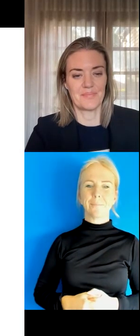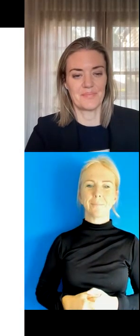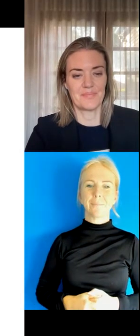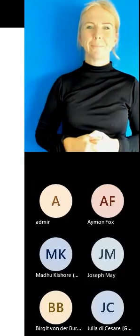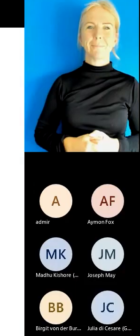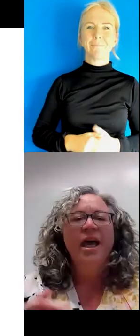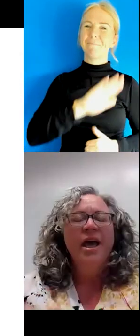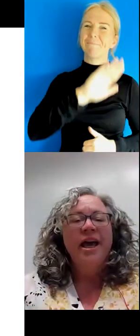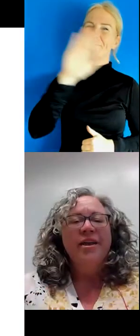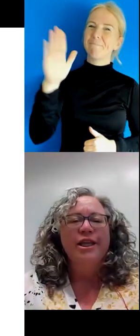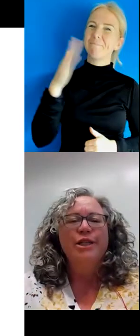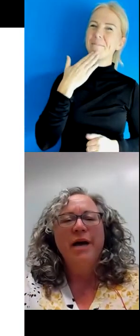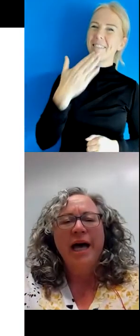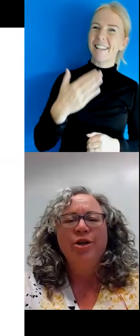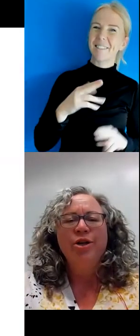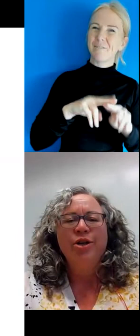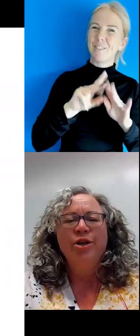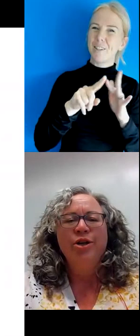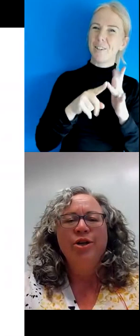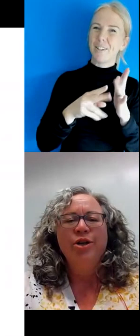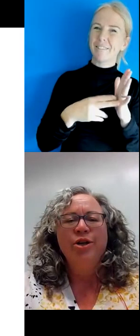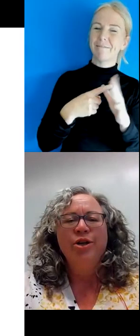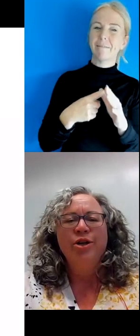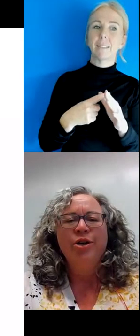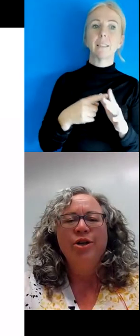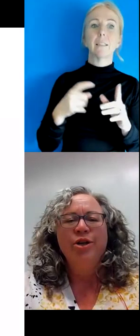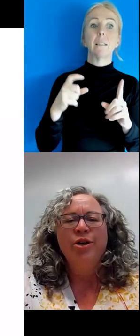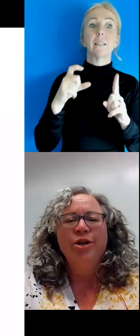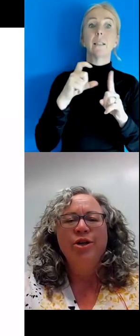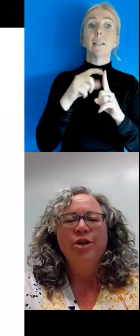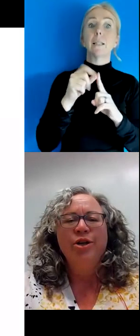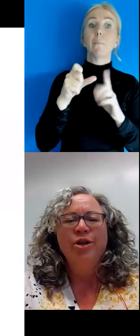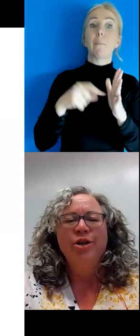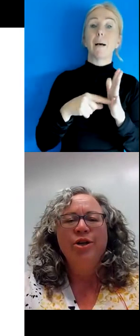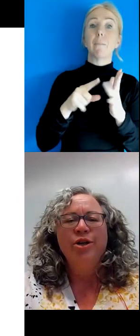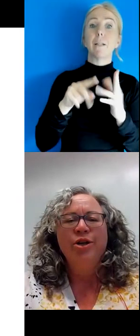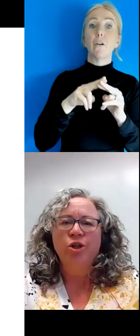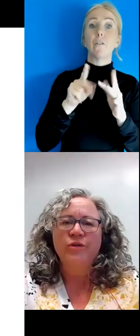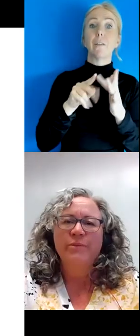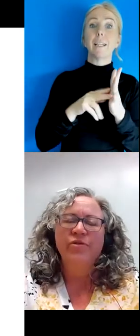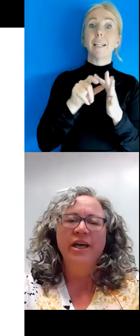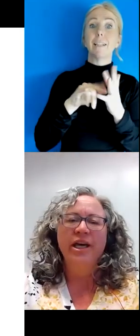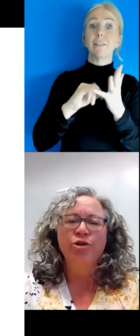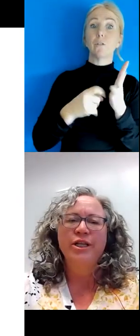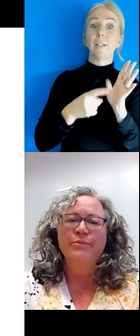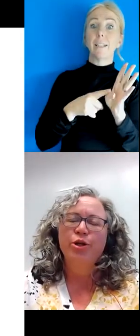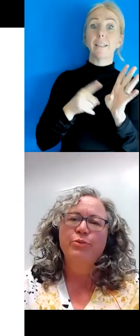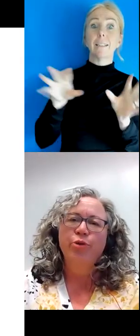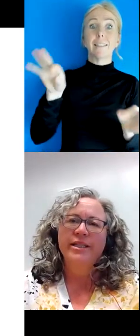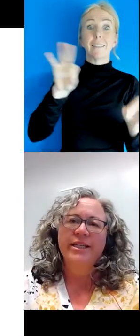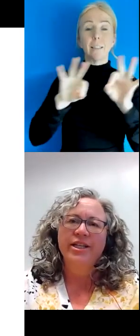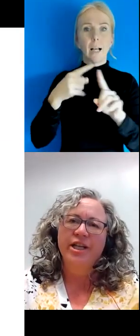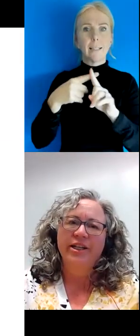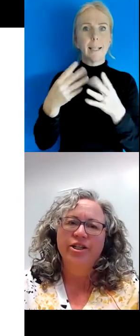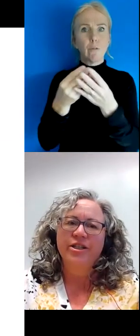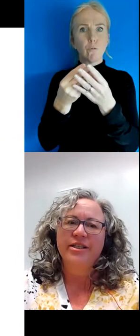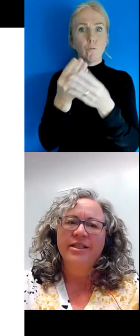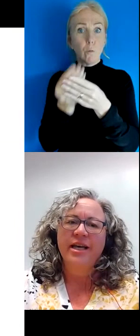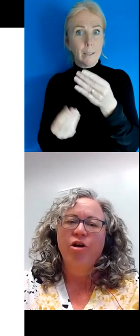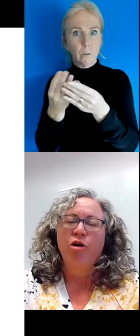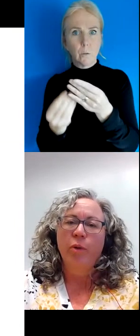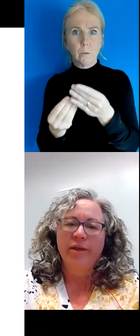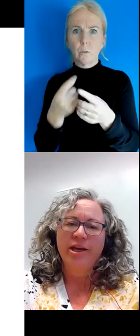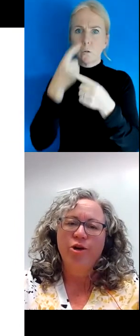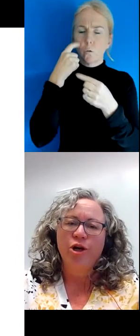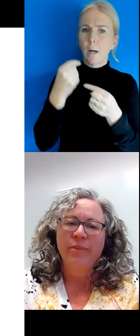Thanks, Fiona. The Department of Industry, Science and Resources works to solve some of the country's most pressing